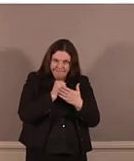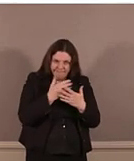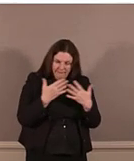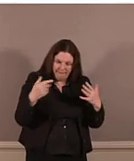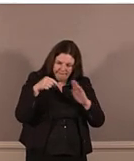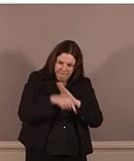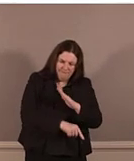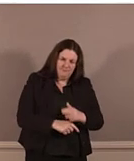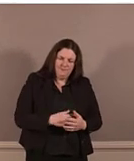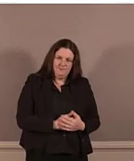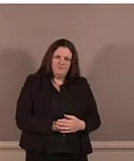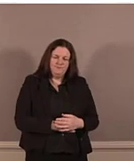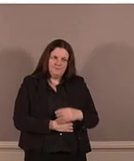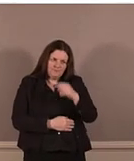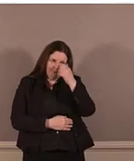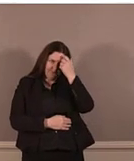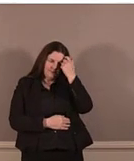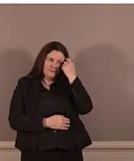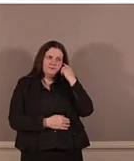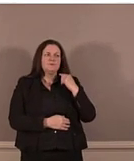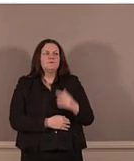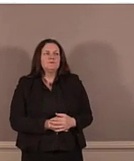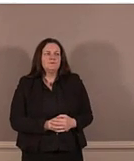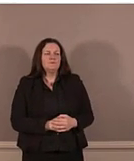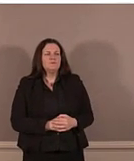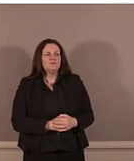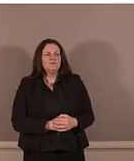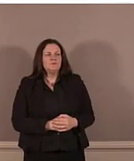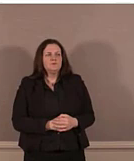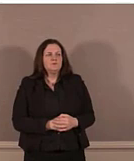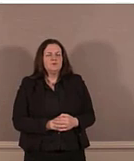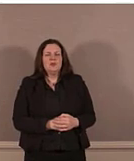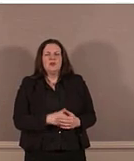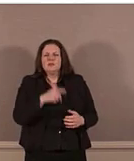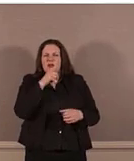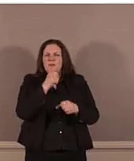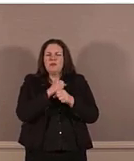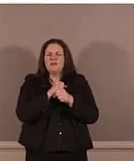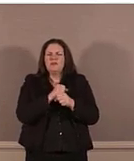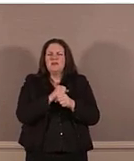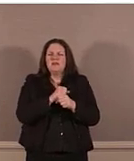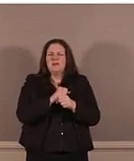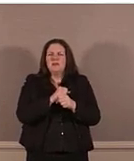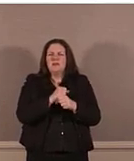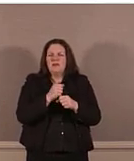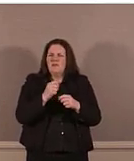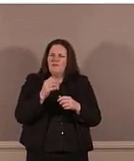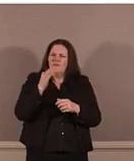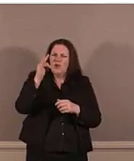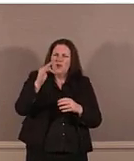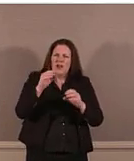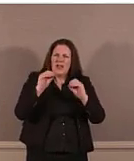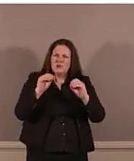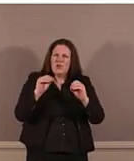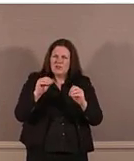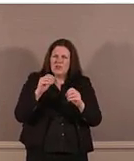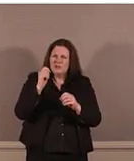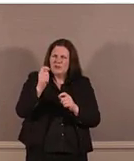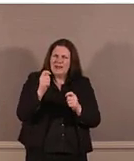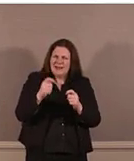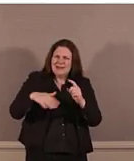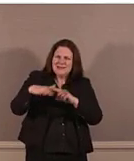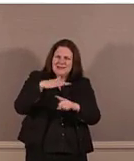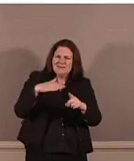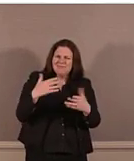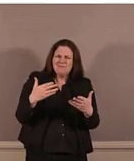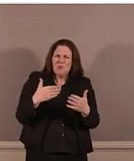With regard to, I suppose, the vet system, the further education and training system, what key areas are we